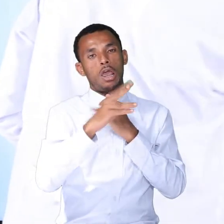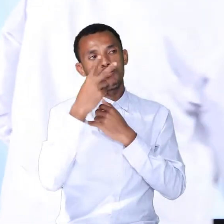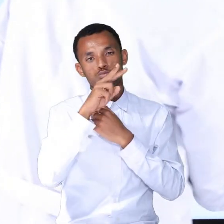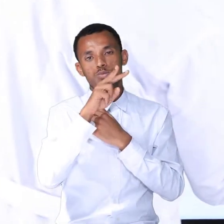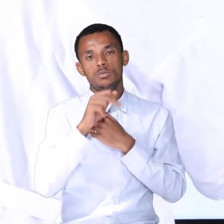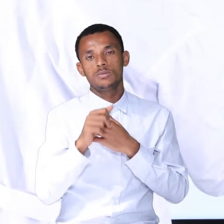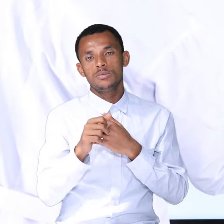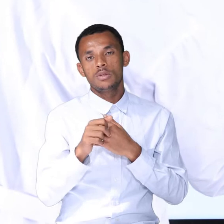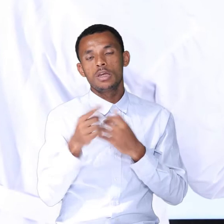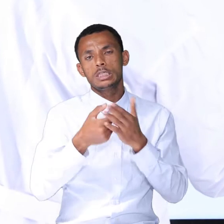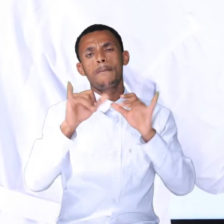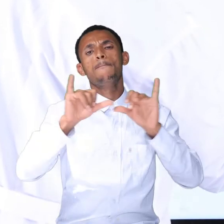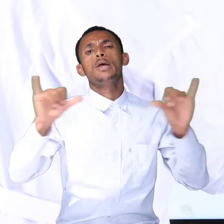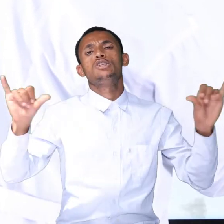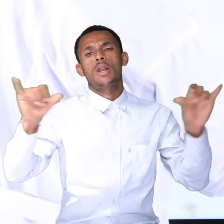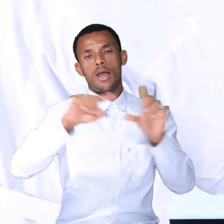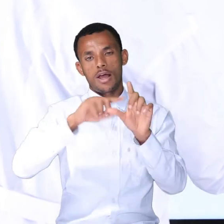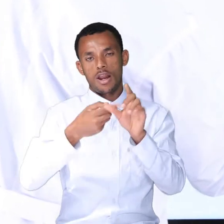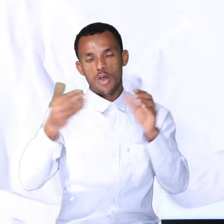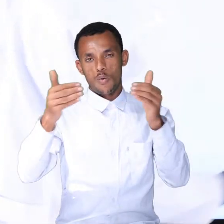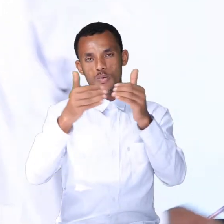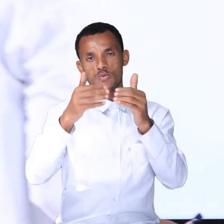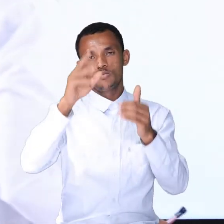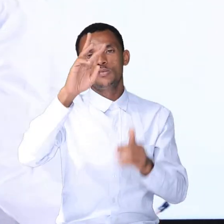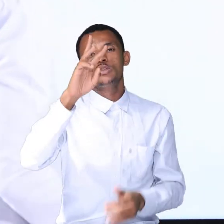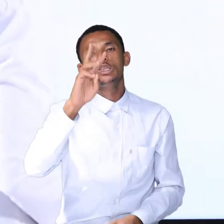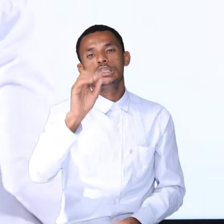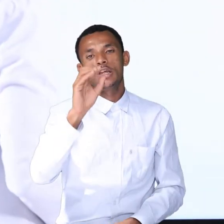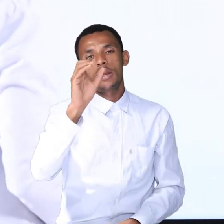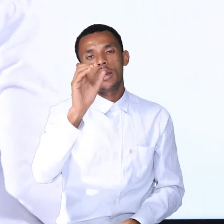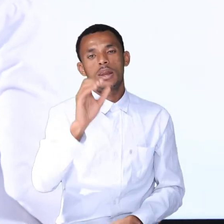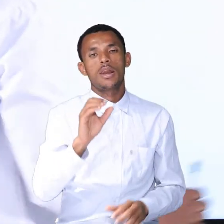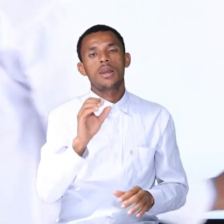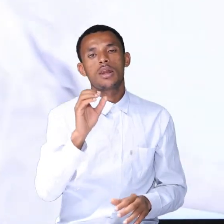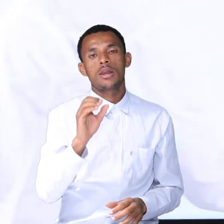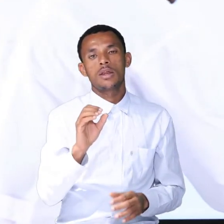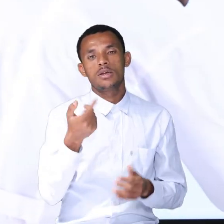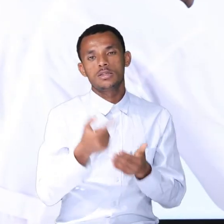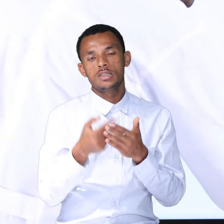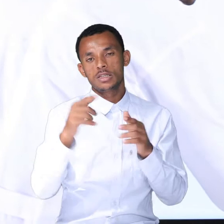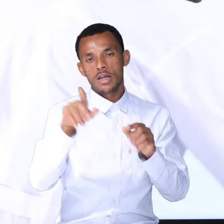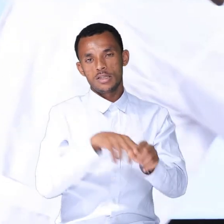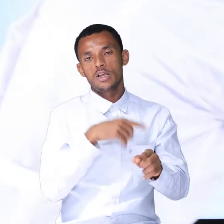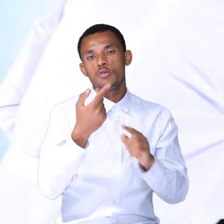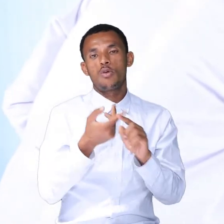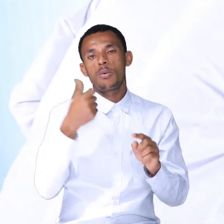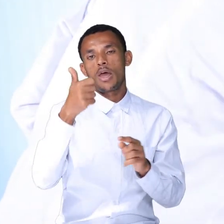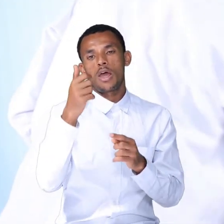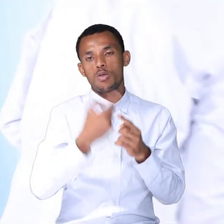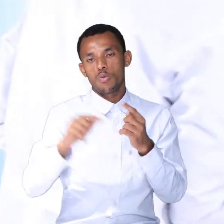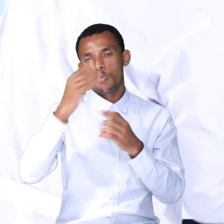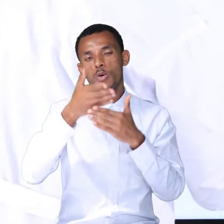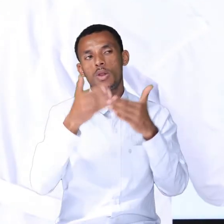up. So he is measuring an angle to be equal to 60 degrees. So this is the distance from A to the